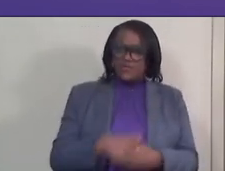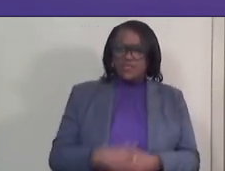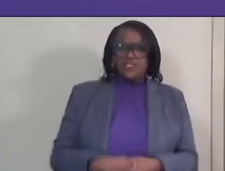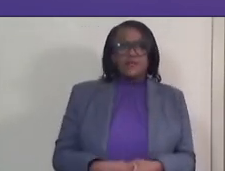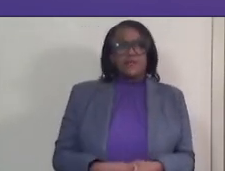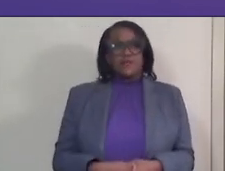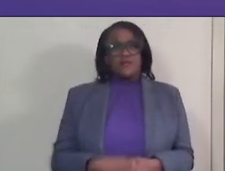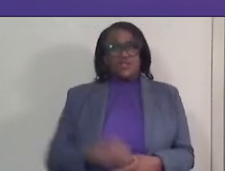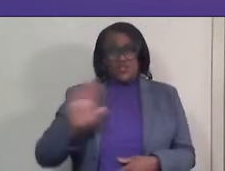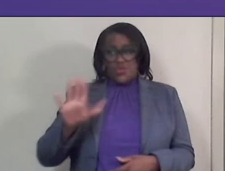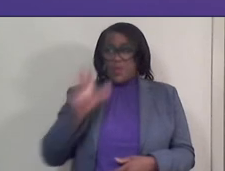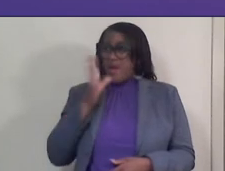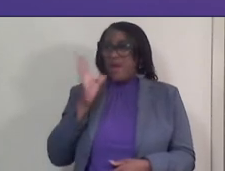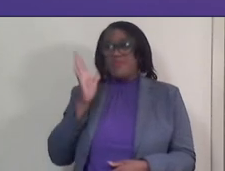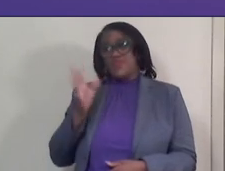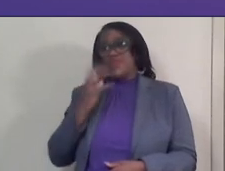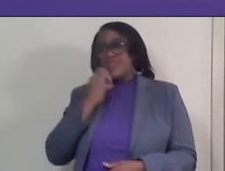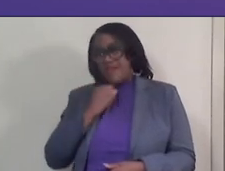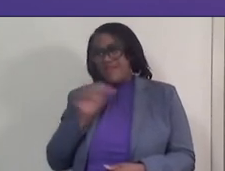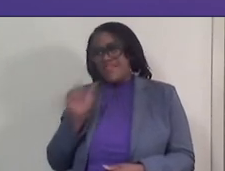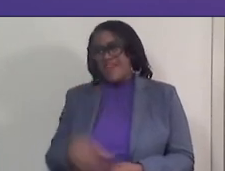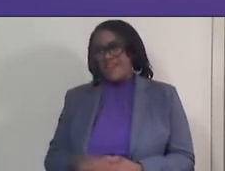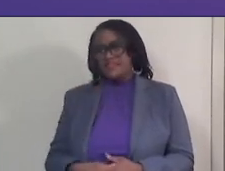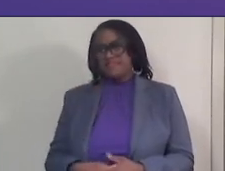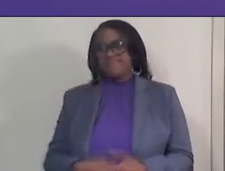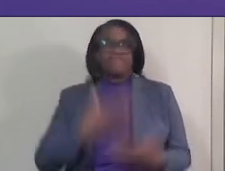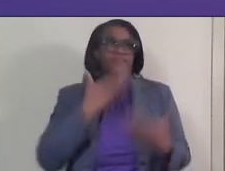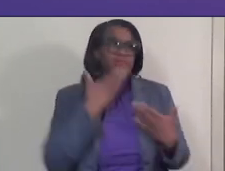Oh, your mom would love that. Thank you.